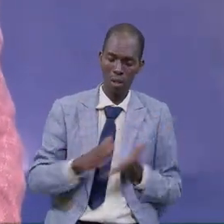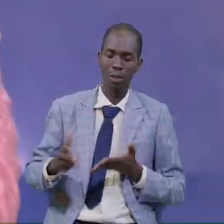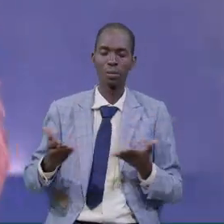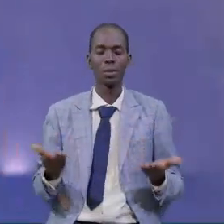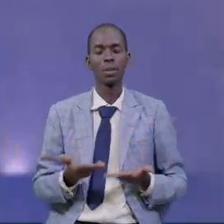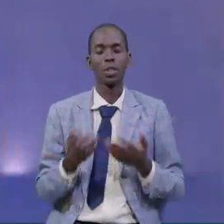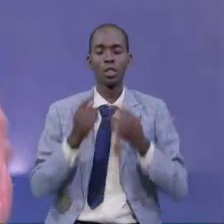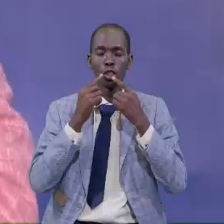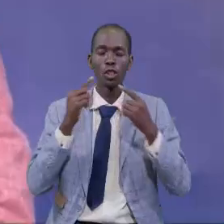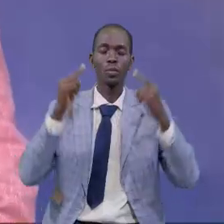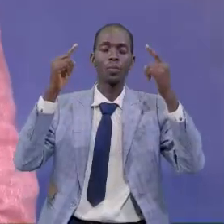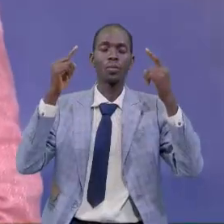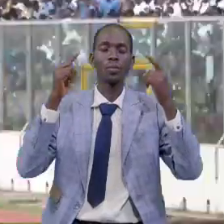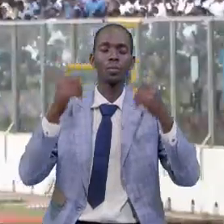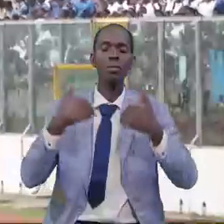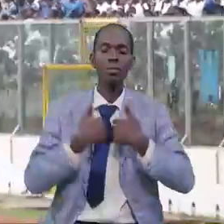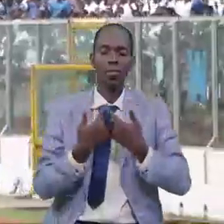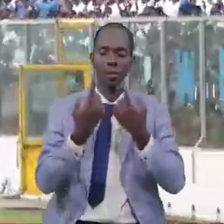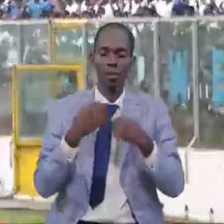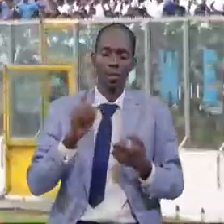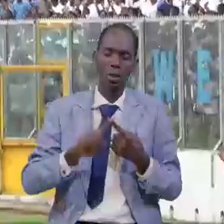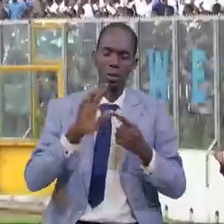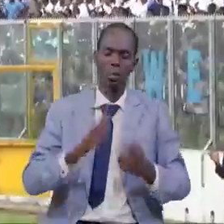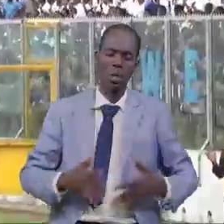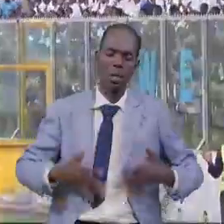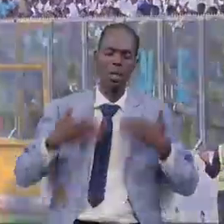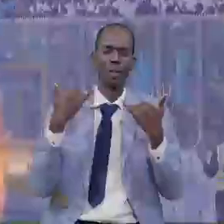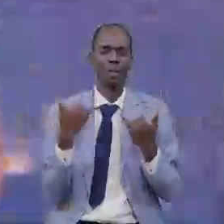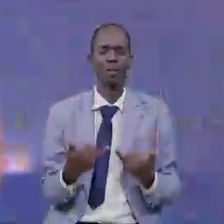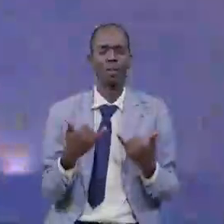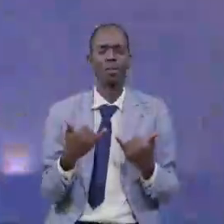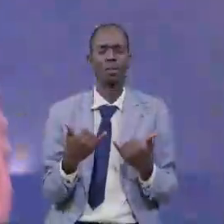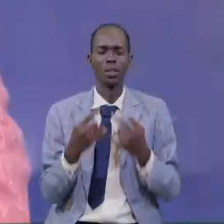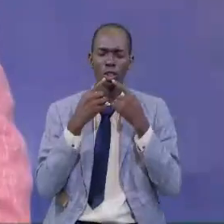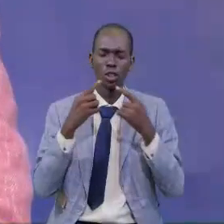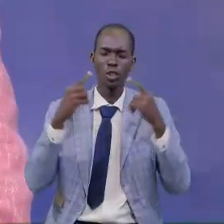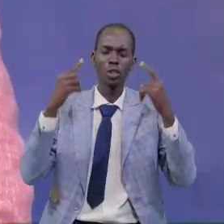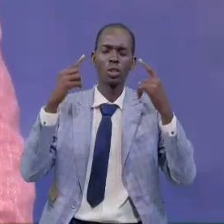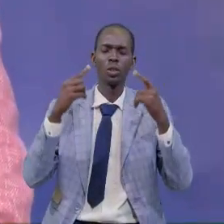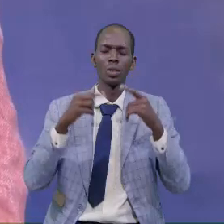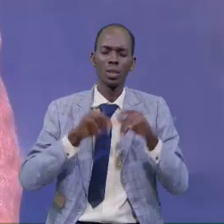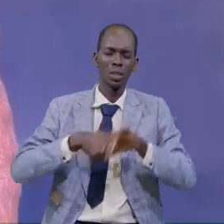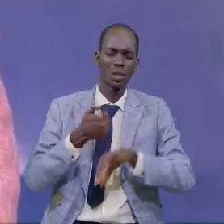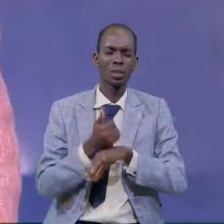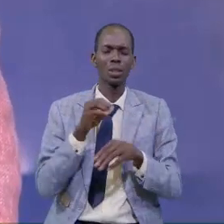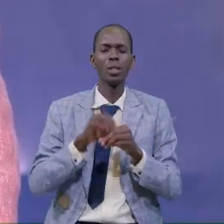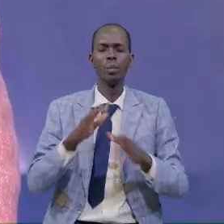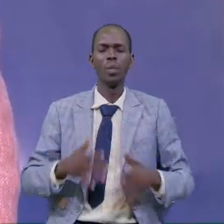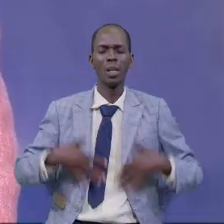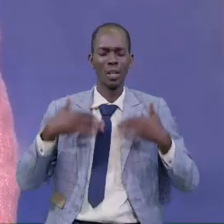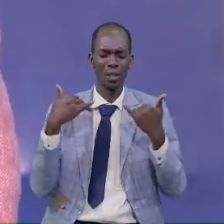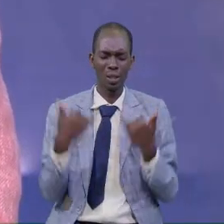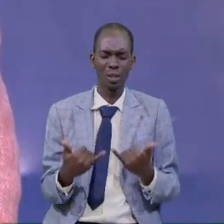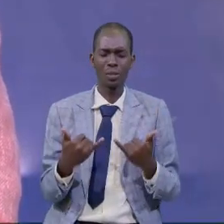Success has come into your life. Success be established in your life.